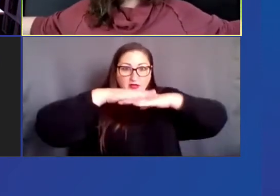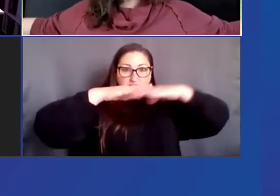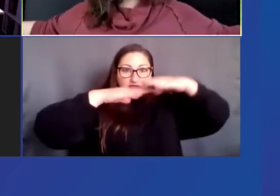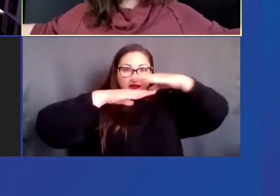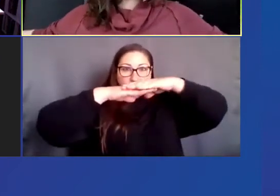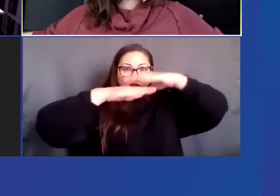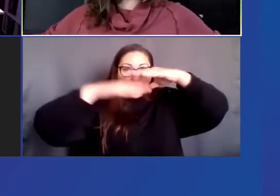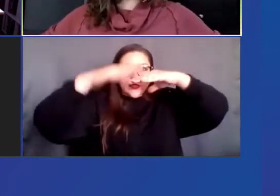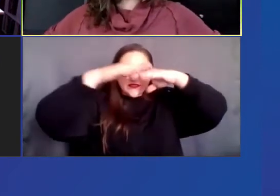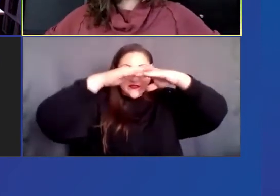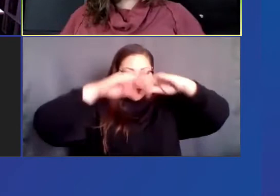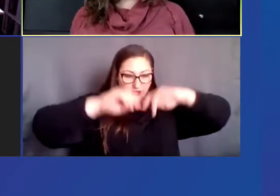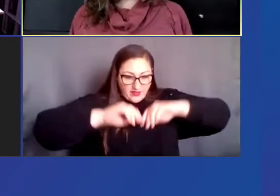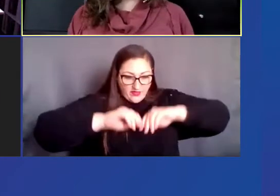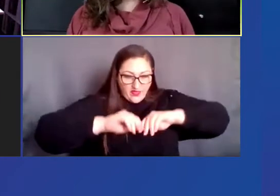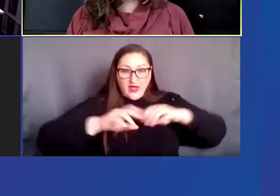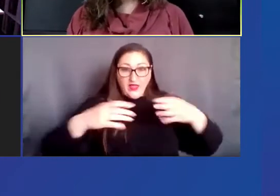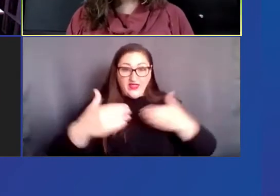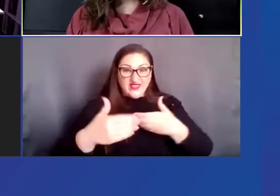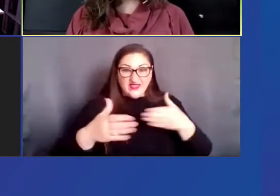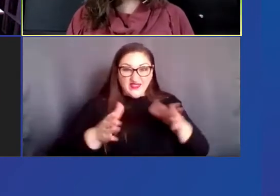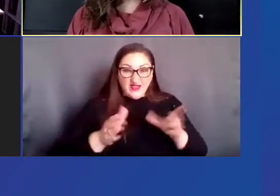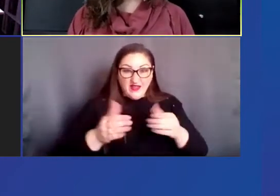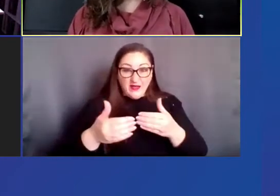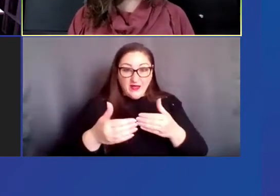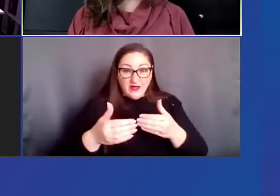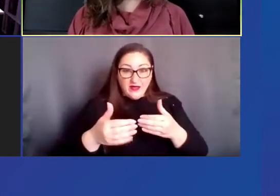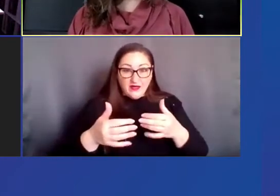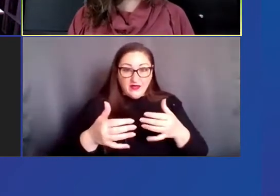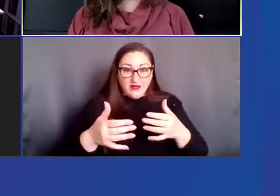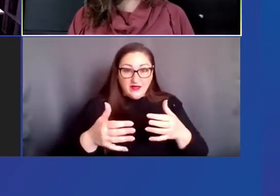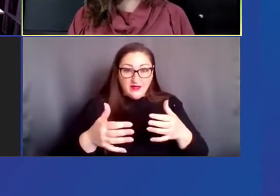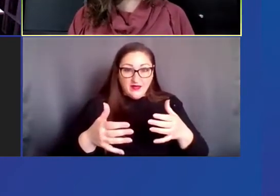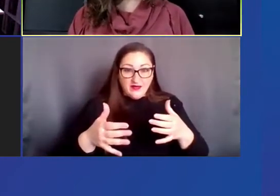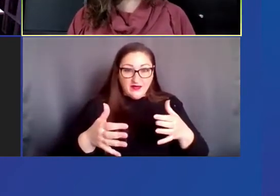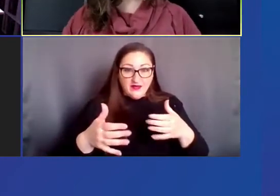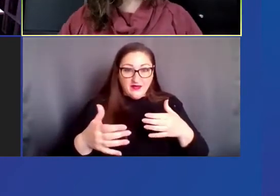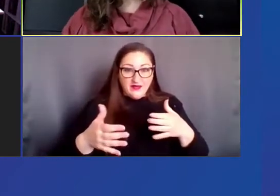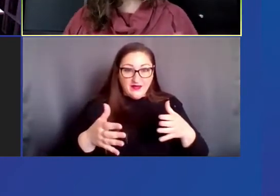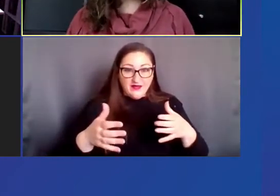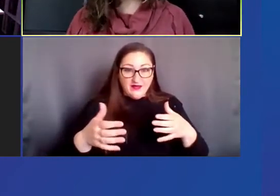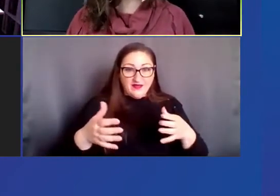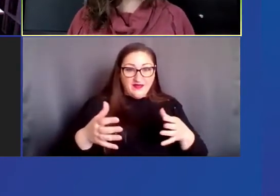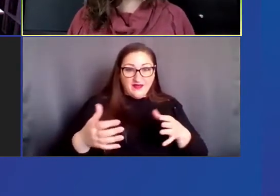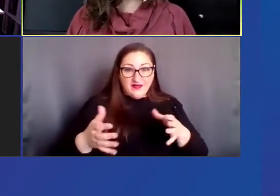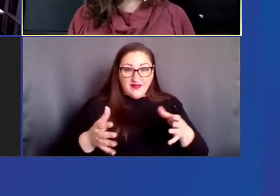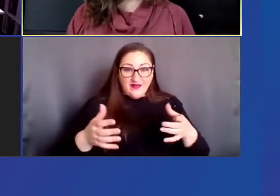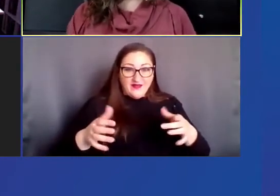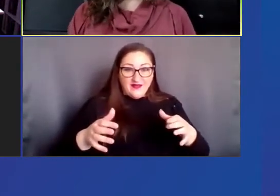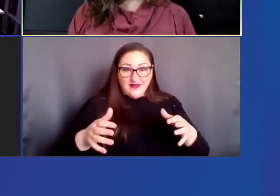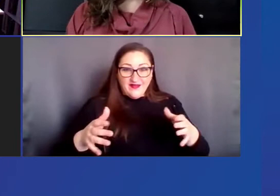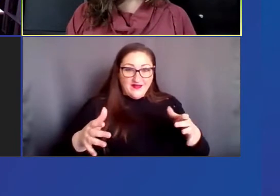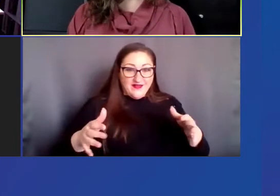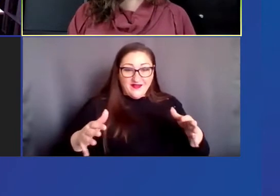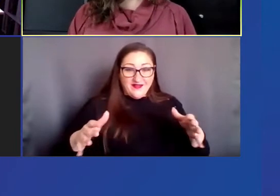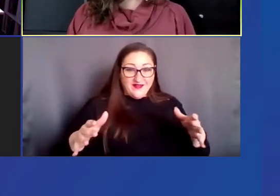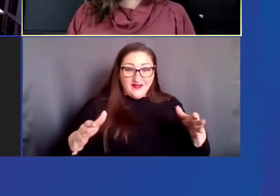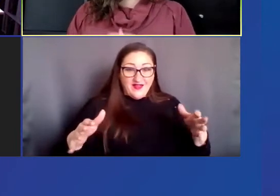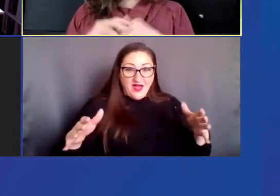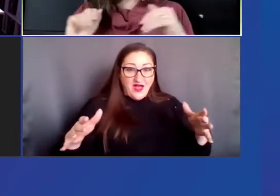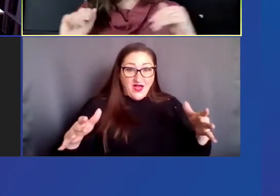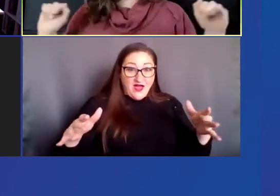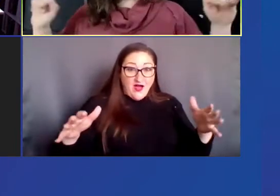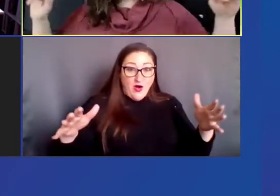edges of that container are. I feel like it creates so much power for all of us, as Marz